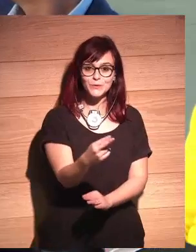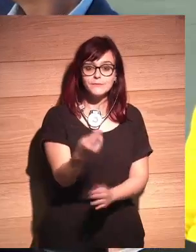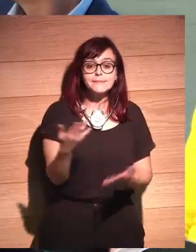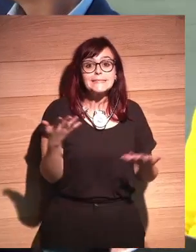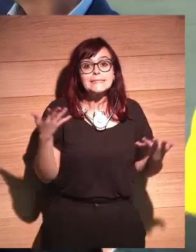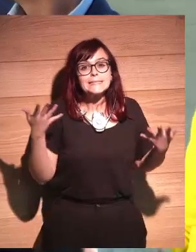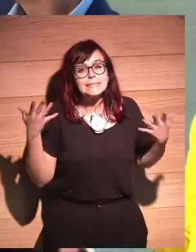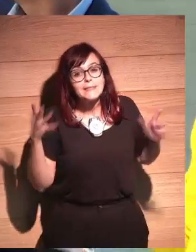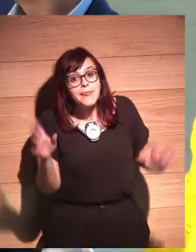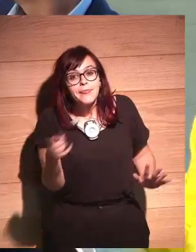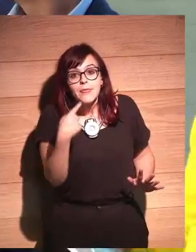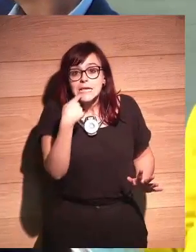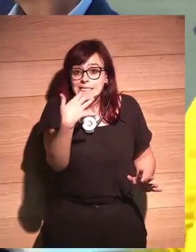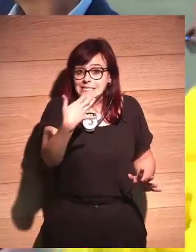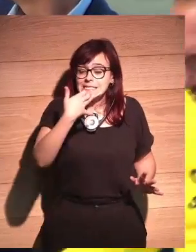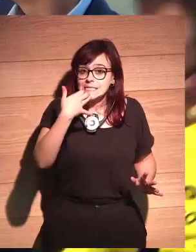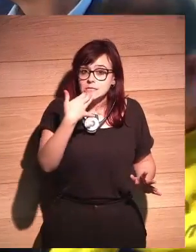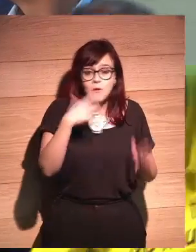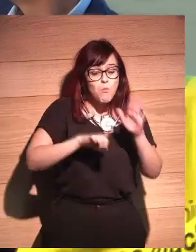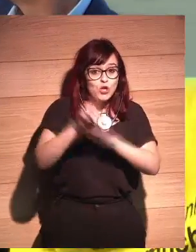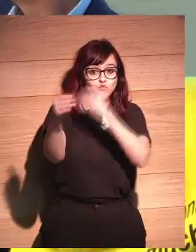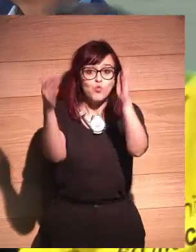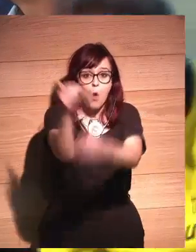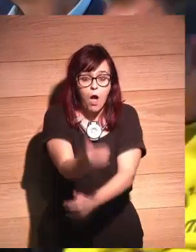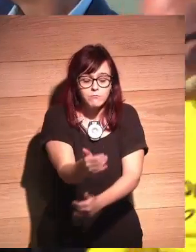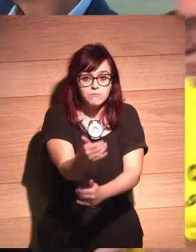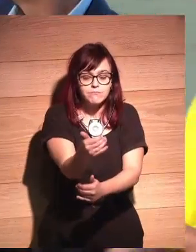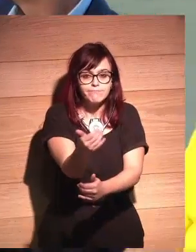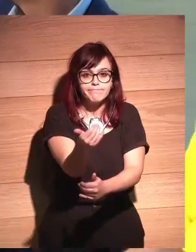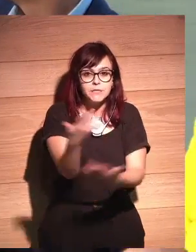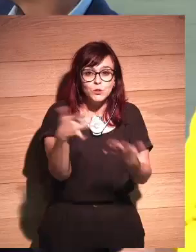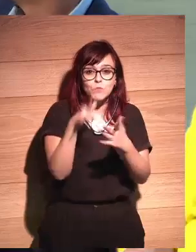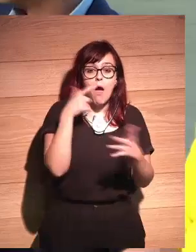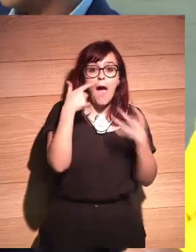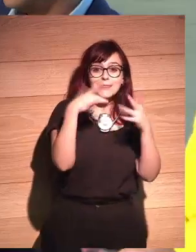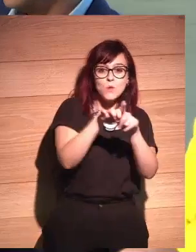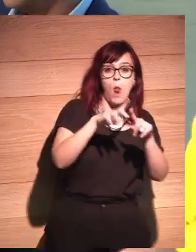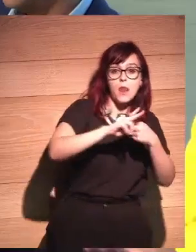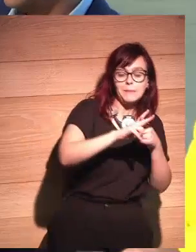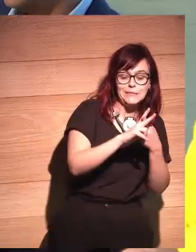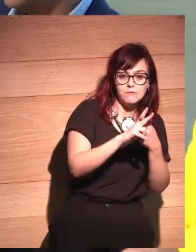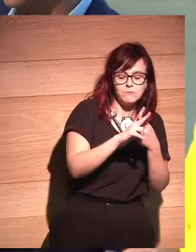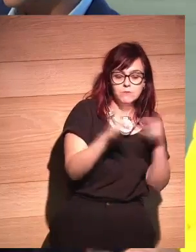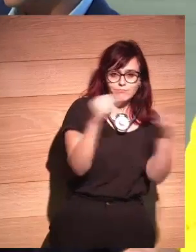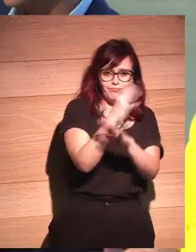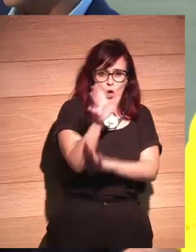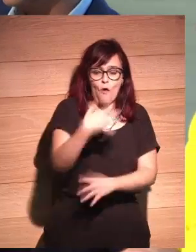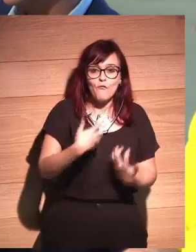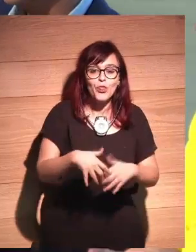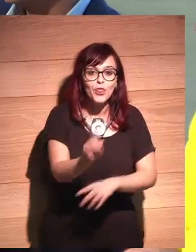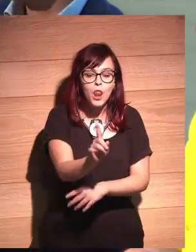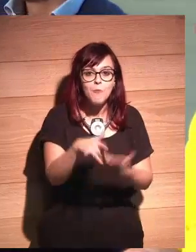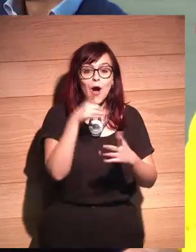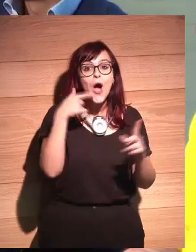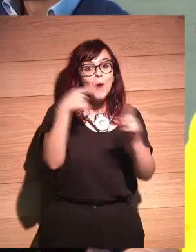if we have to use the art as just as a rambock, as a tool to press something through. You need to. The